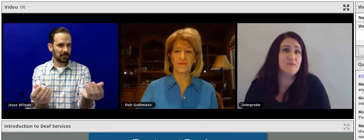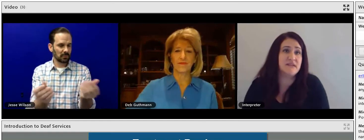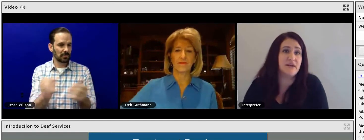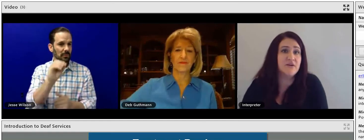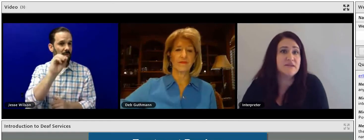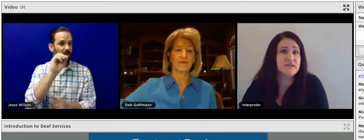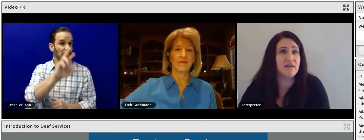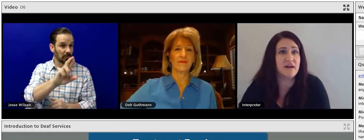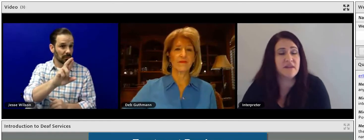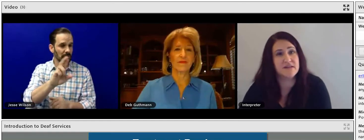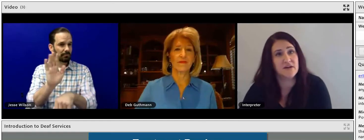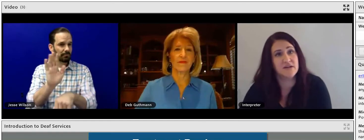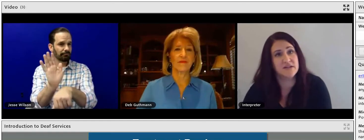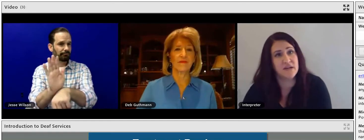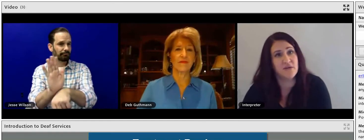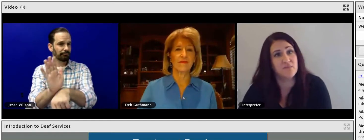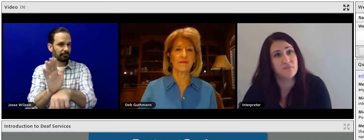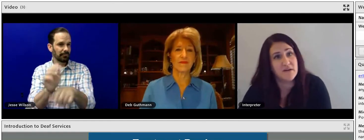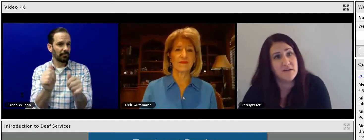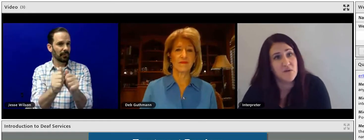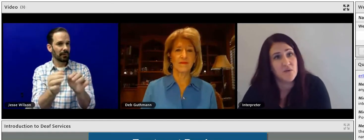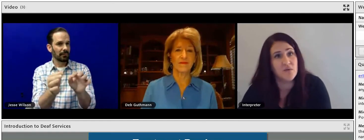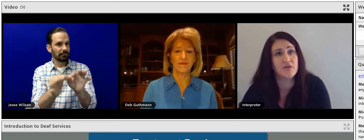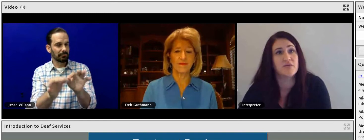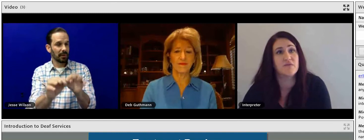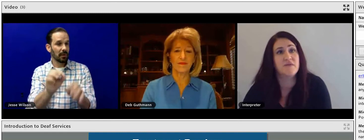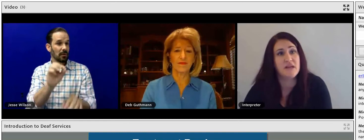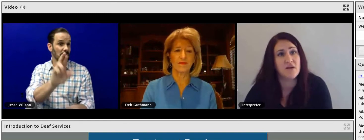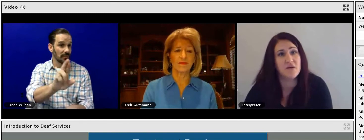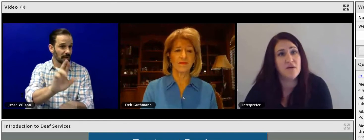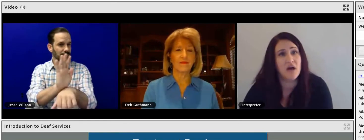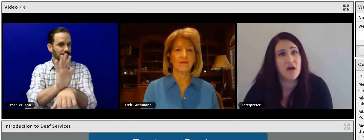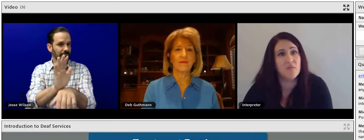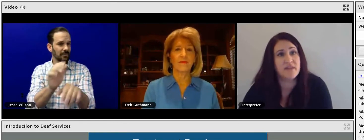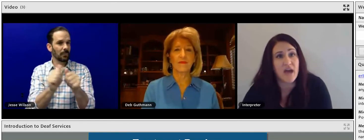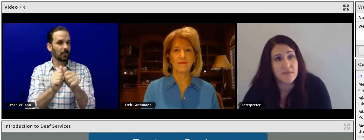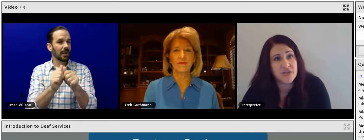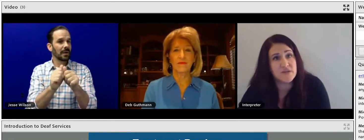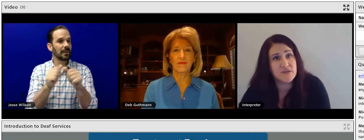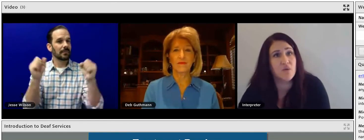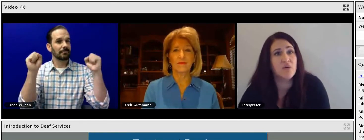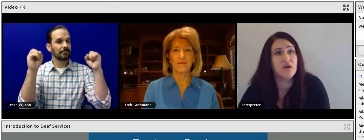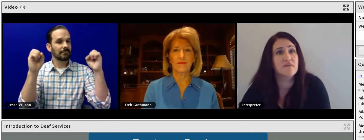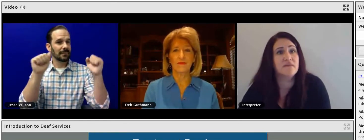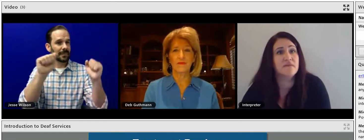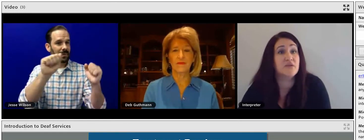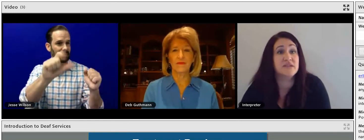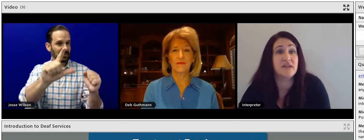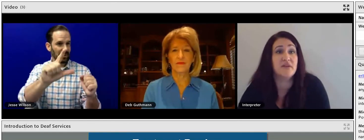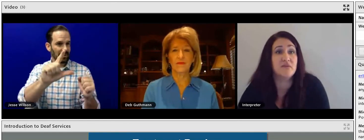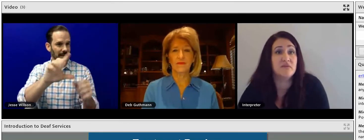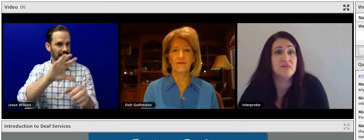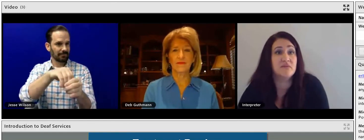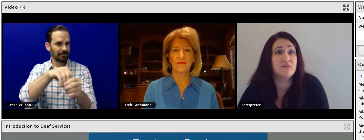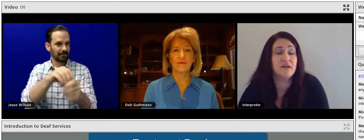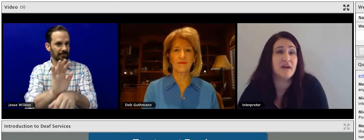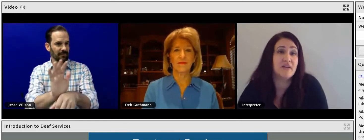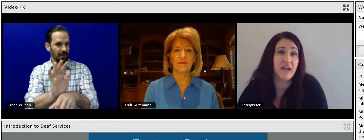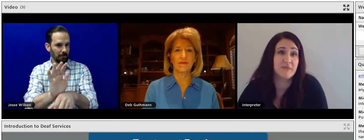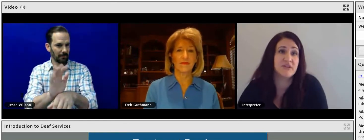There's lack of accessible materials. A lot of things are done written or through video with captions, or